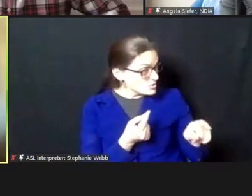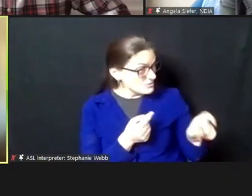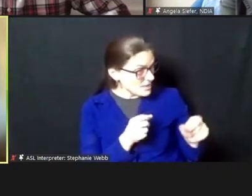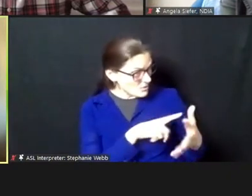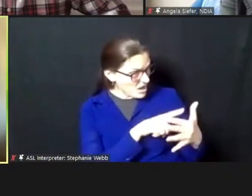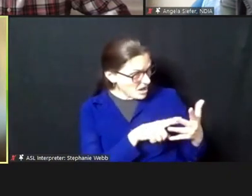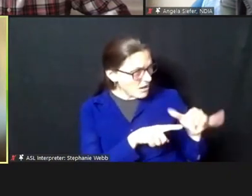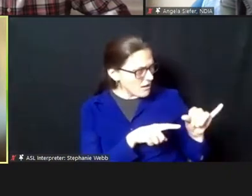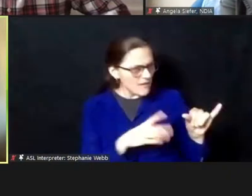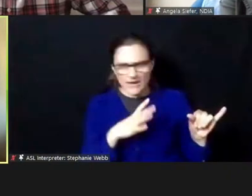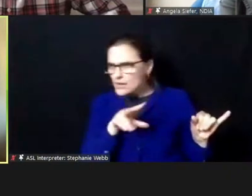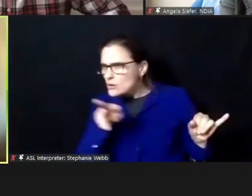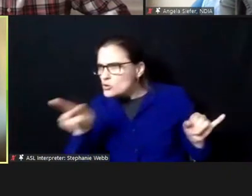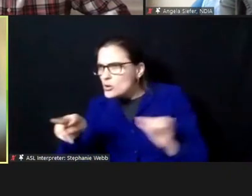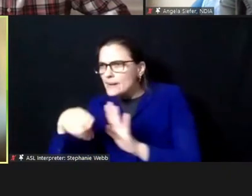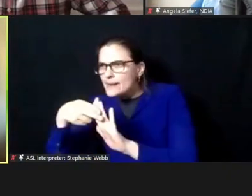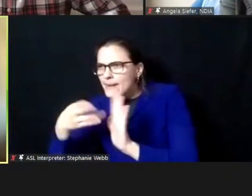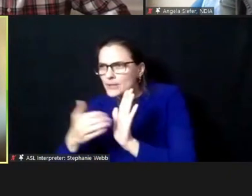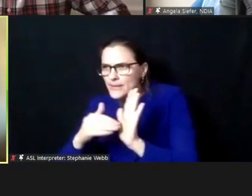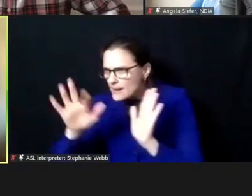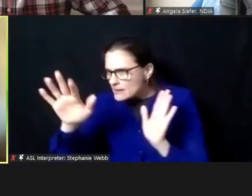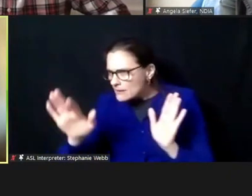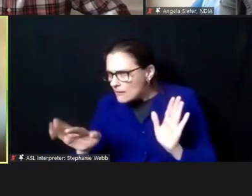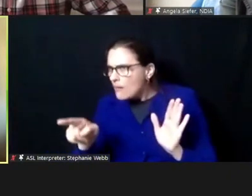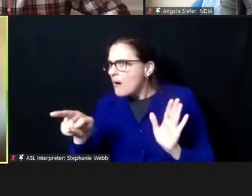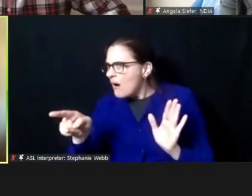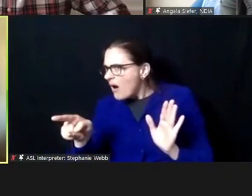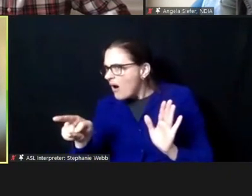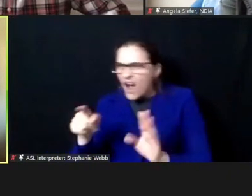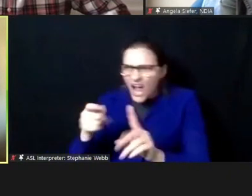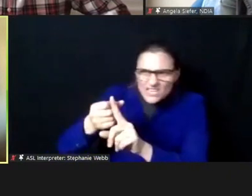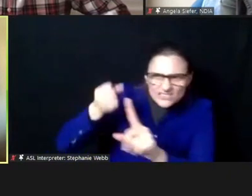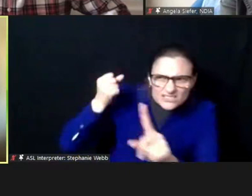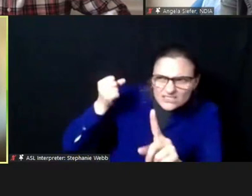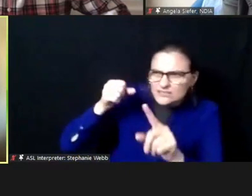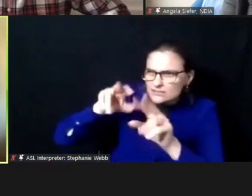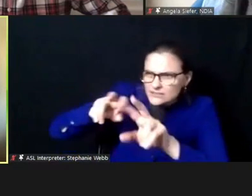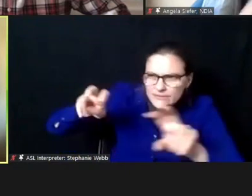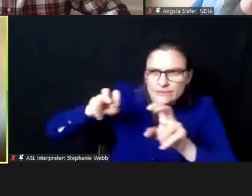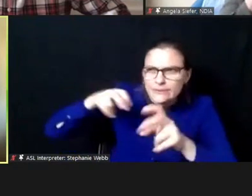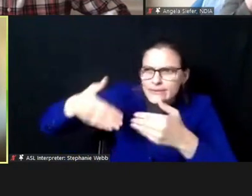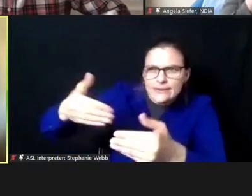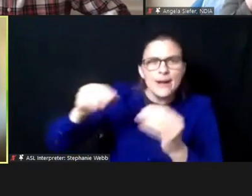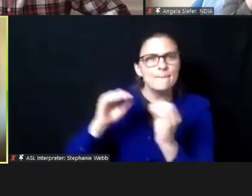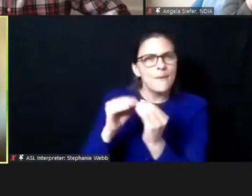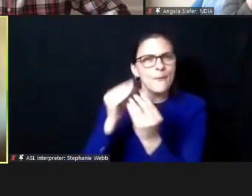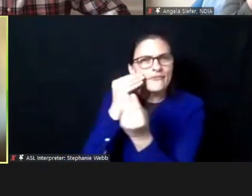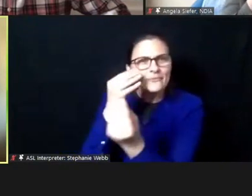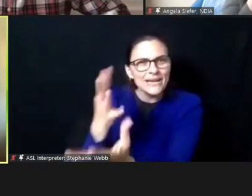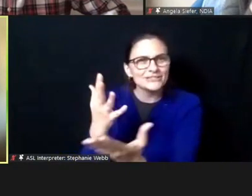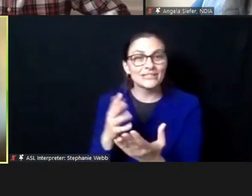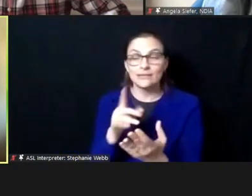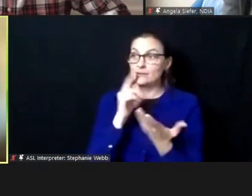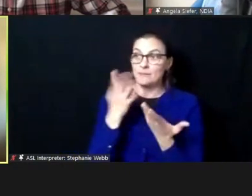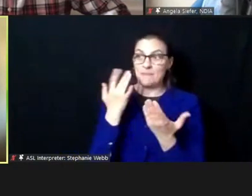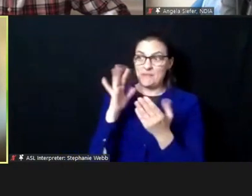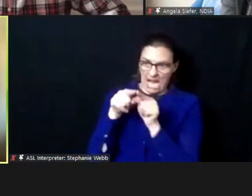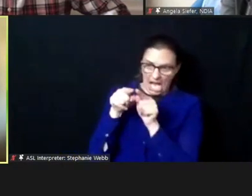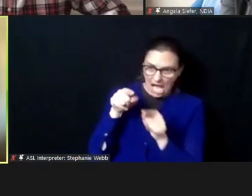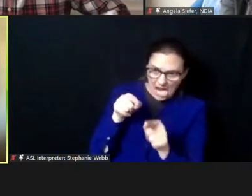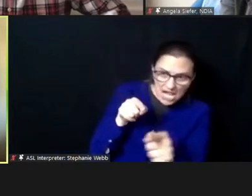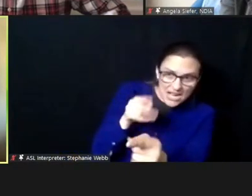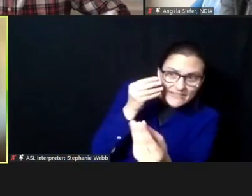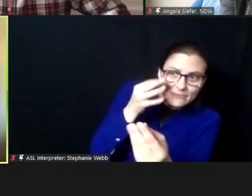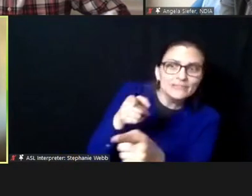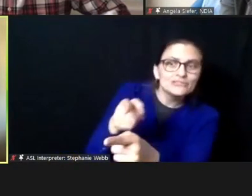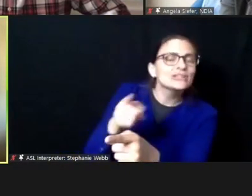ideally, and maybe you're going to want to know more information. And that might not be information that you're going to put in like the top three boxes. So, you know,